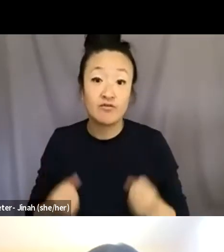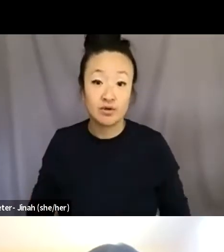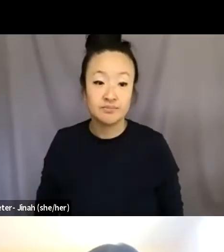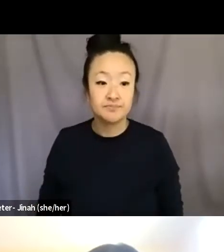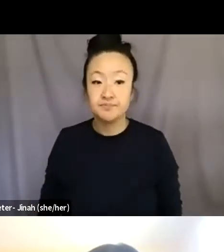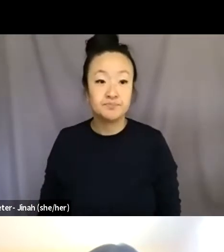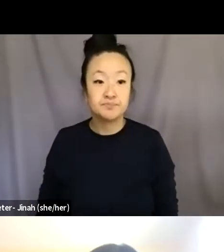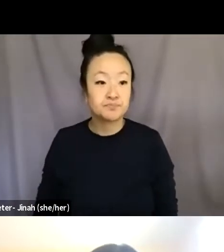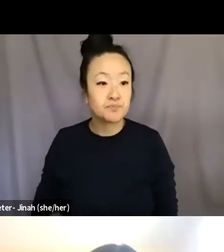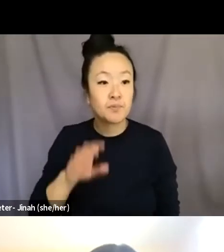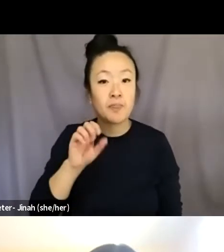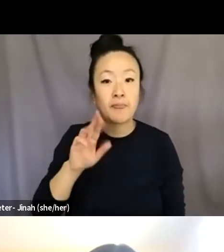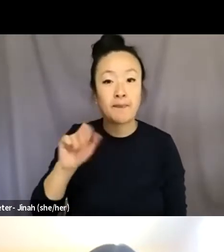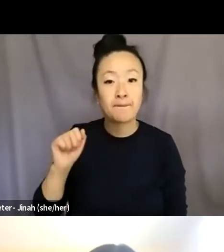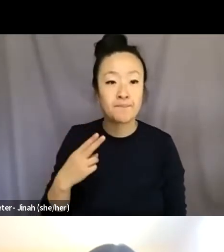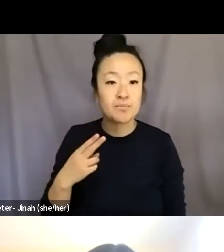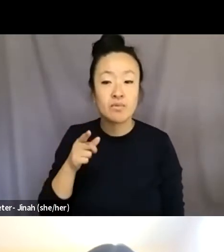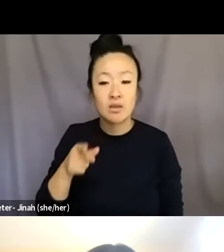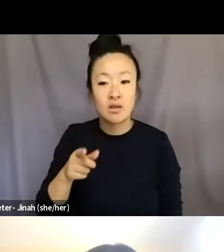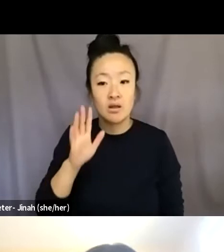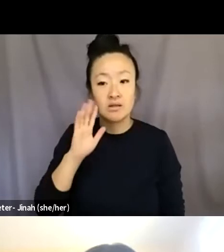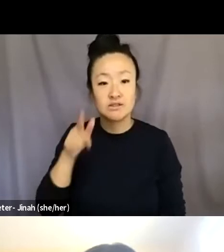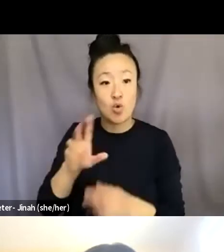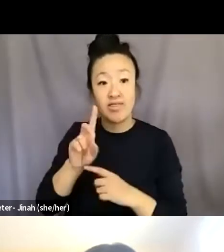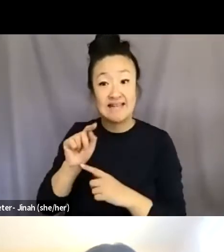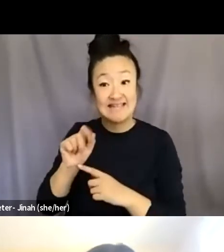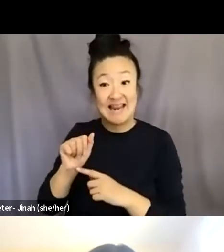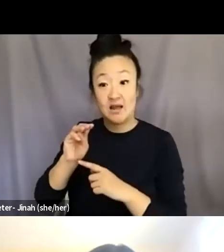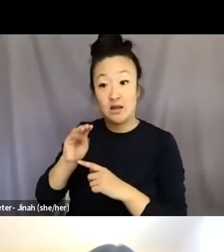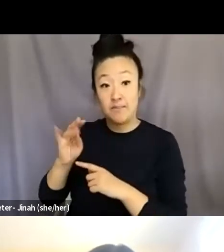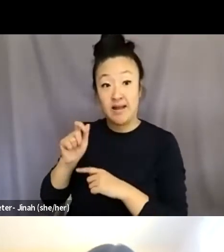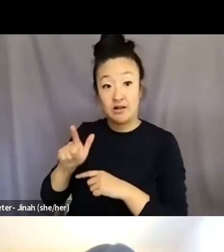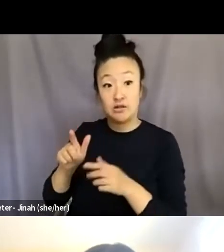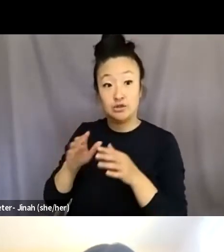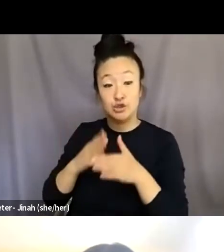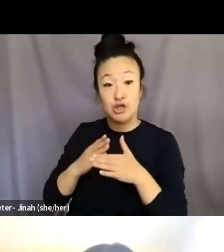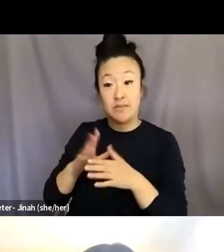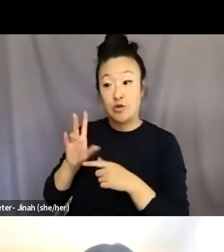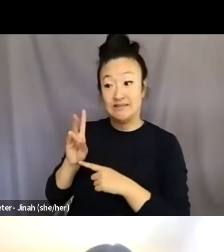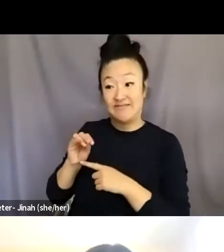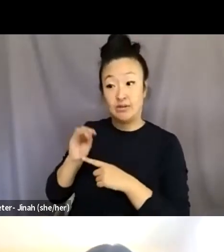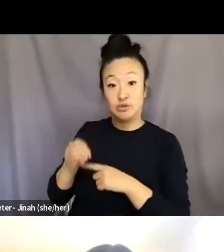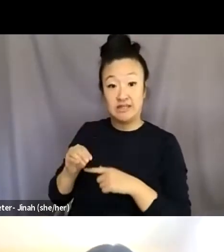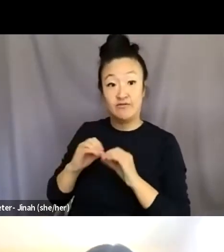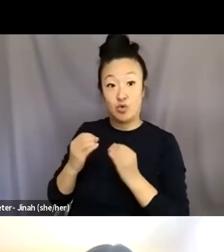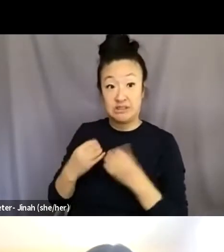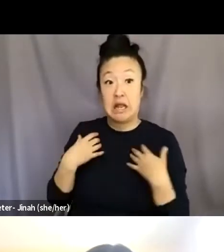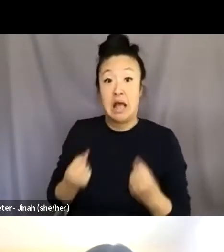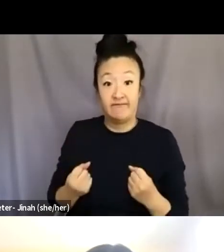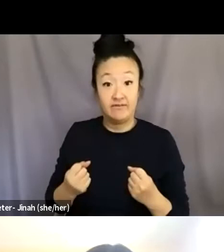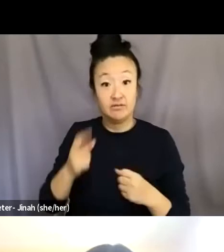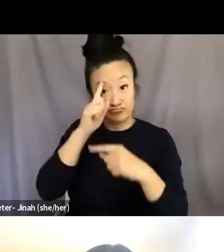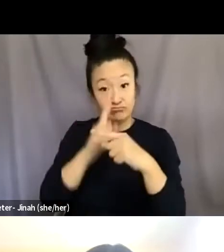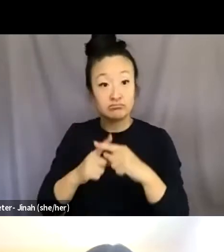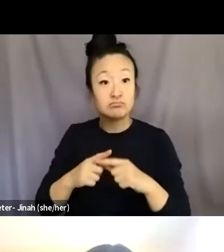And actually, let me underscore, Lewis, sorry, that the data that Michael shared about 70% of organizations being confident that they can reopen their